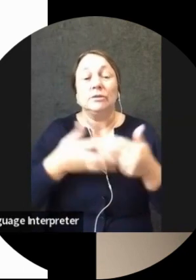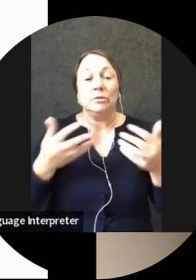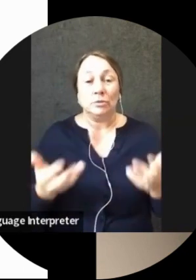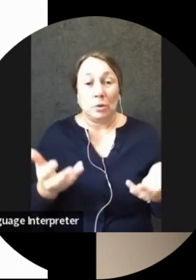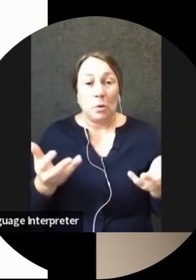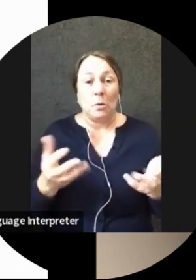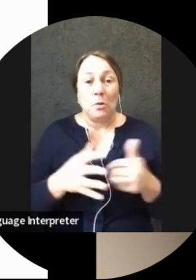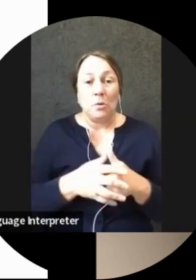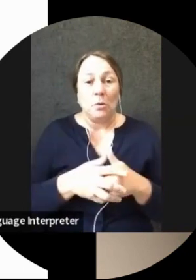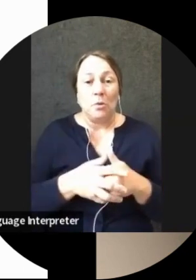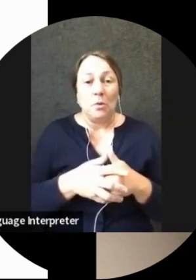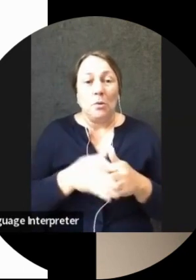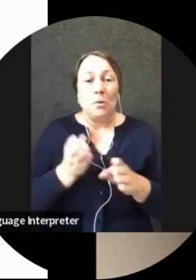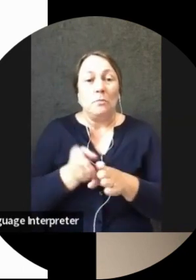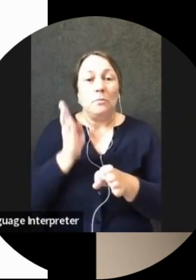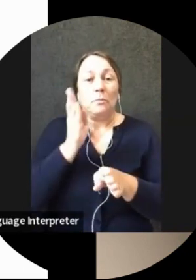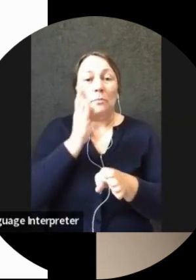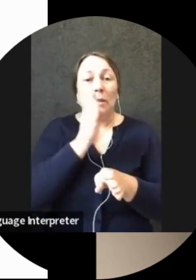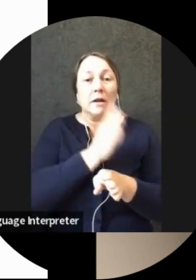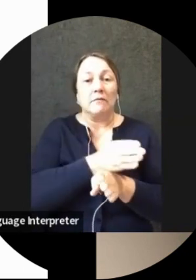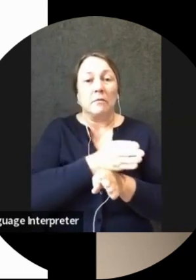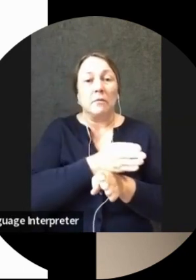So, before